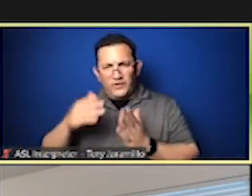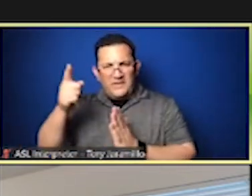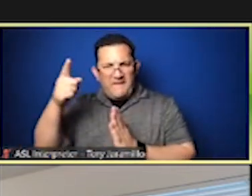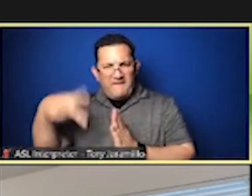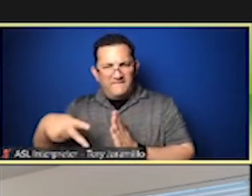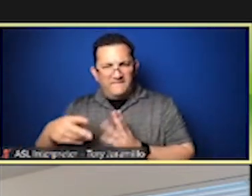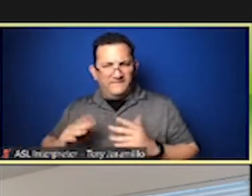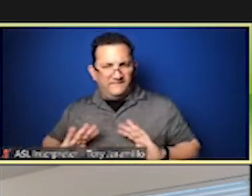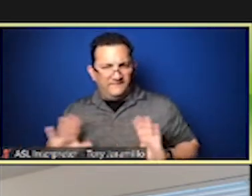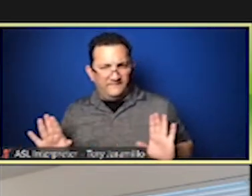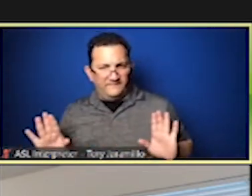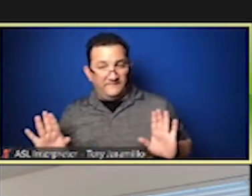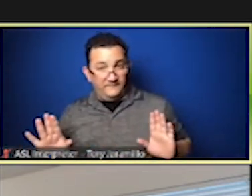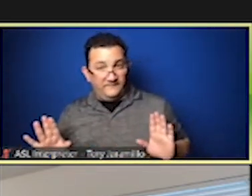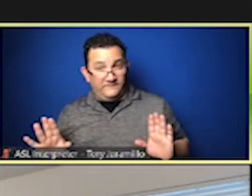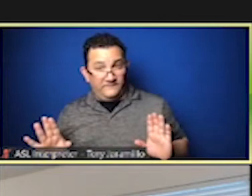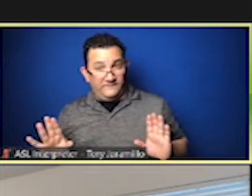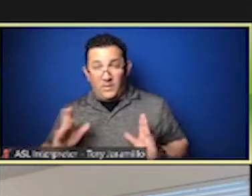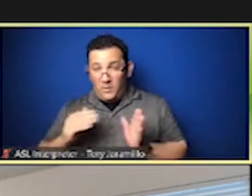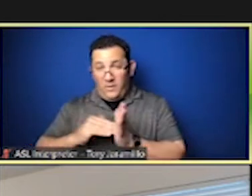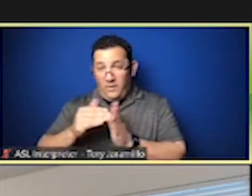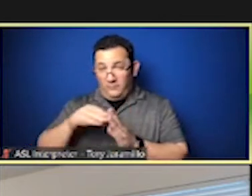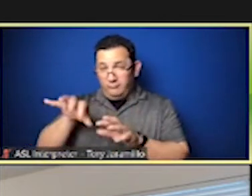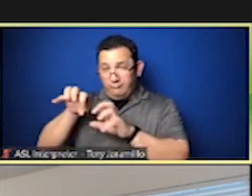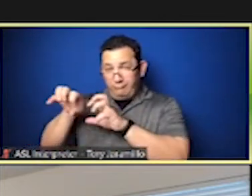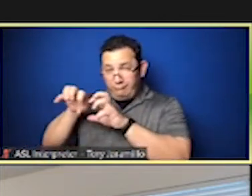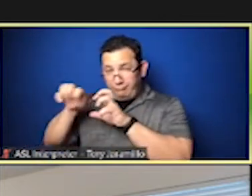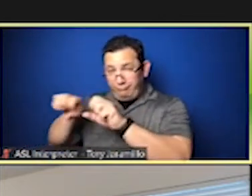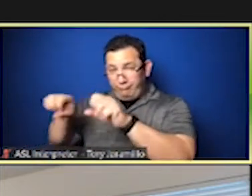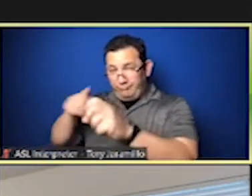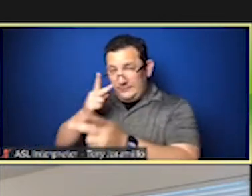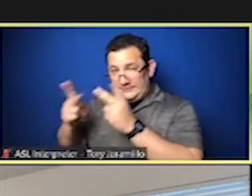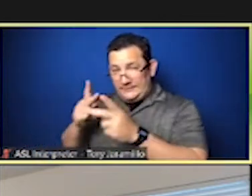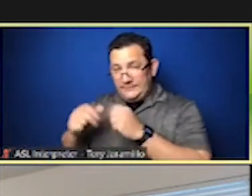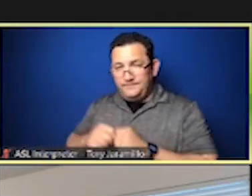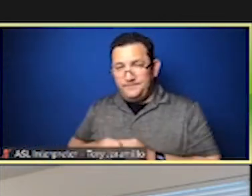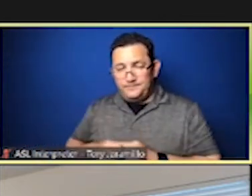Most teachers will allow students to redo assignments with very low